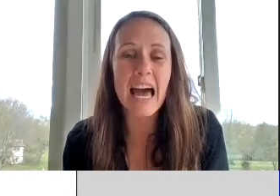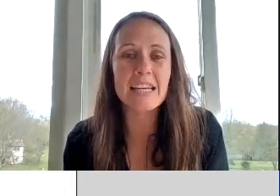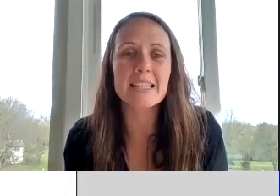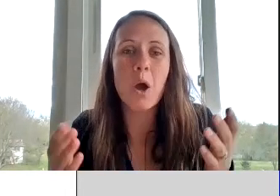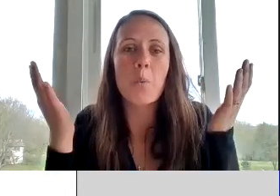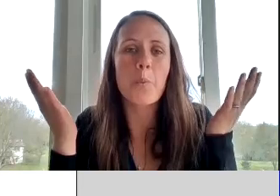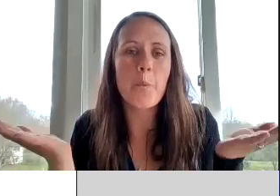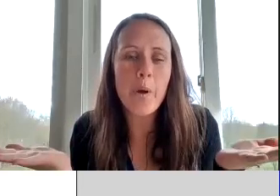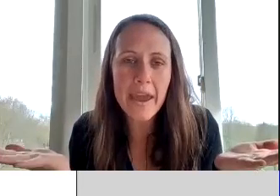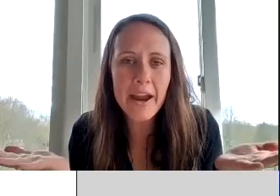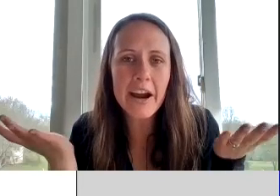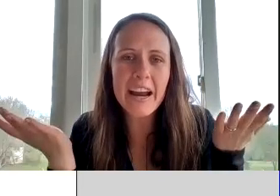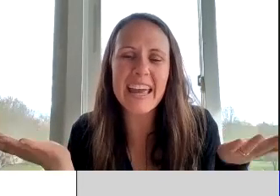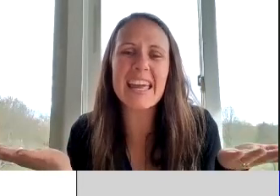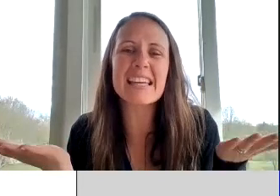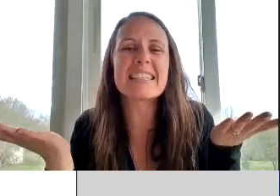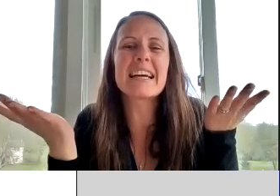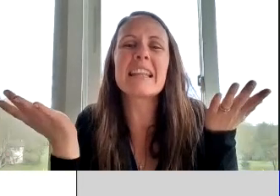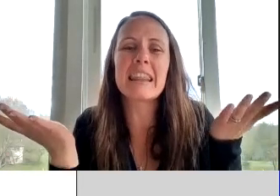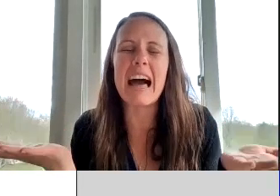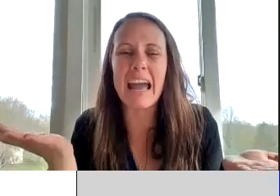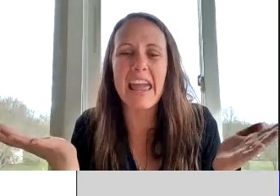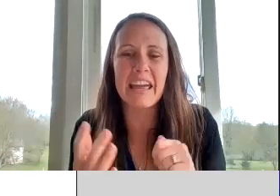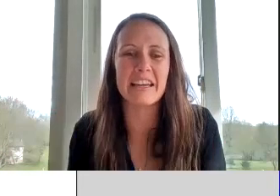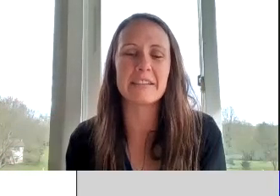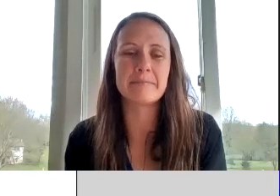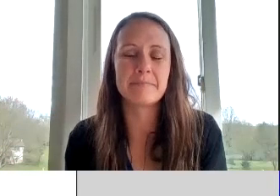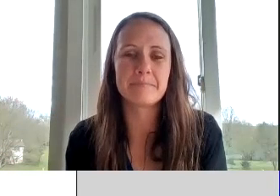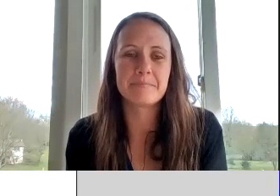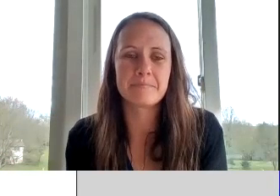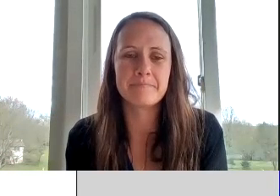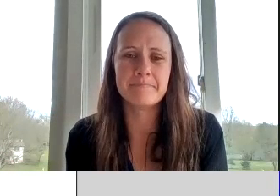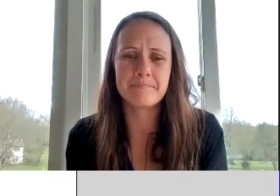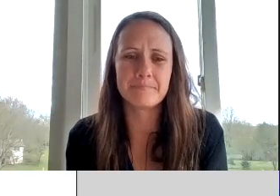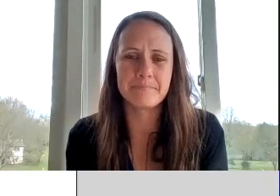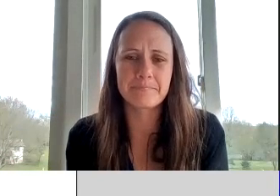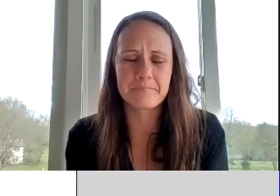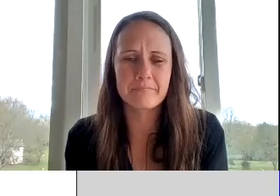This says, where is the lion?